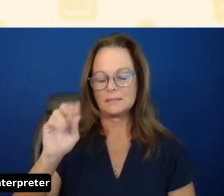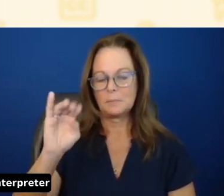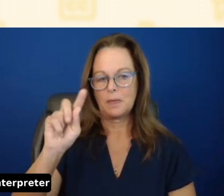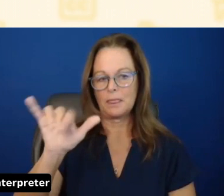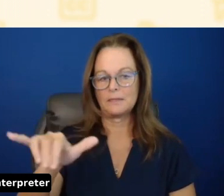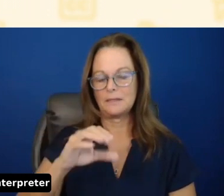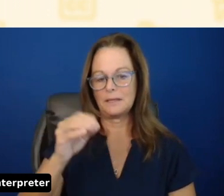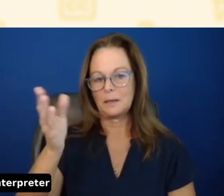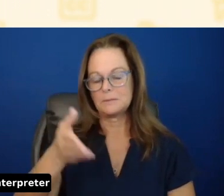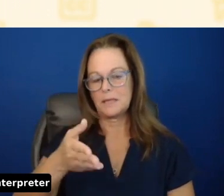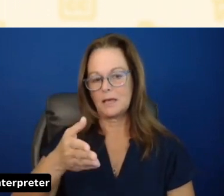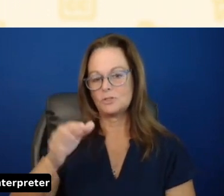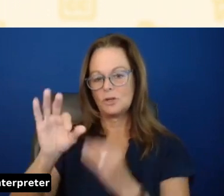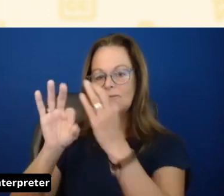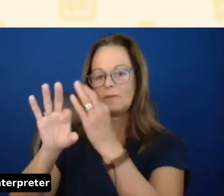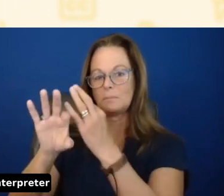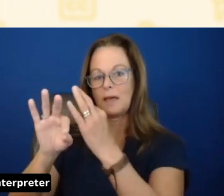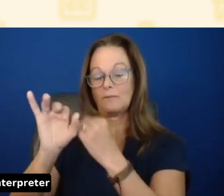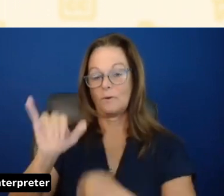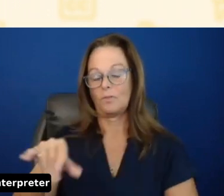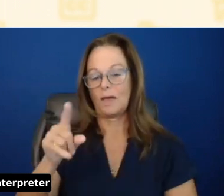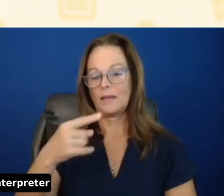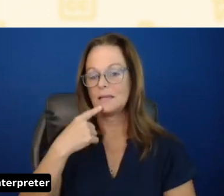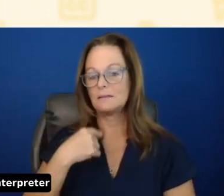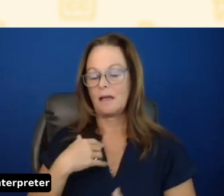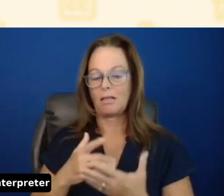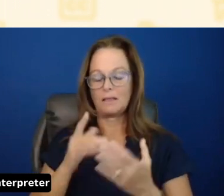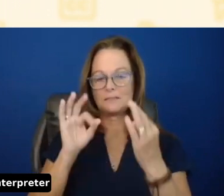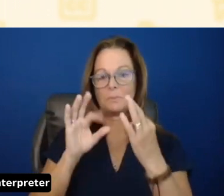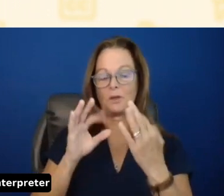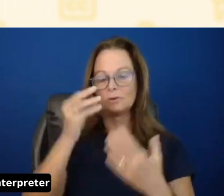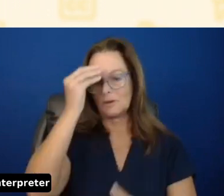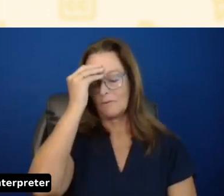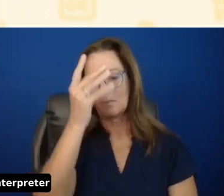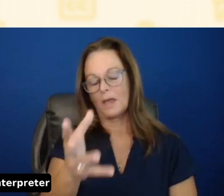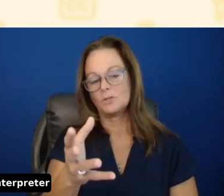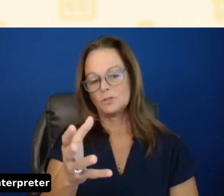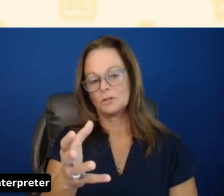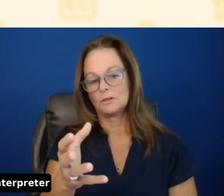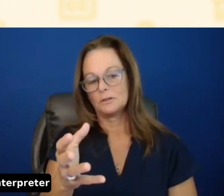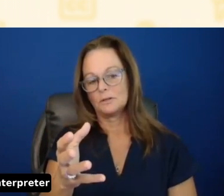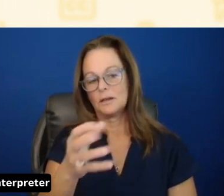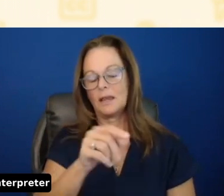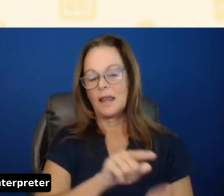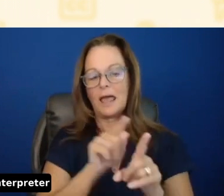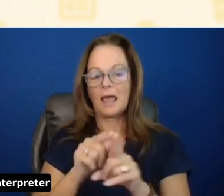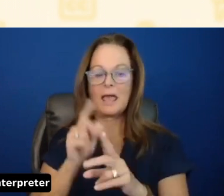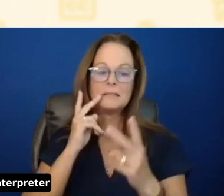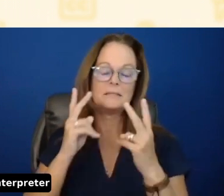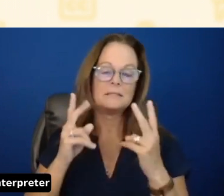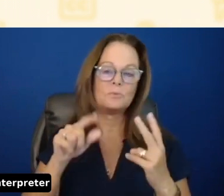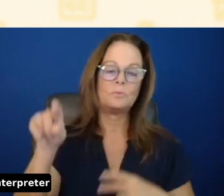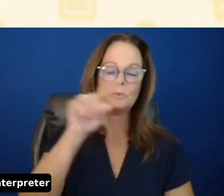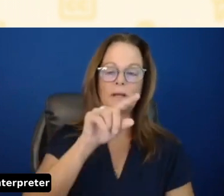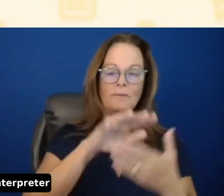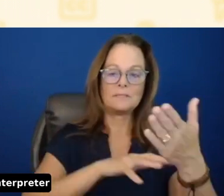2023.wpaaccessibility.date/feedback to provide anonymous feedback to our speakers on their presentation and can enter a swags over there. And stay tuned